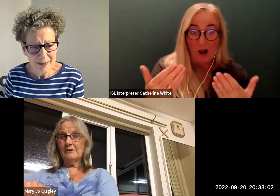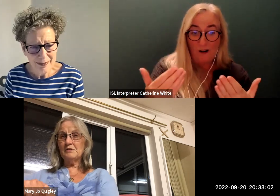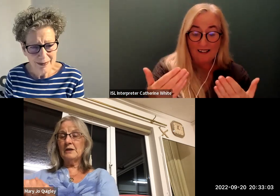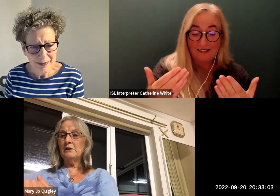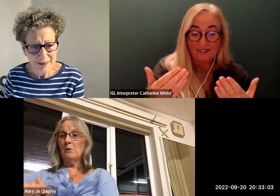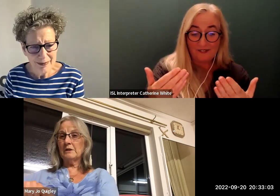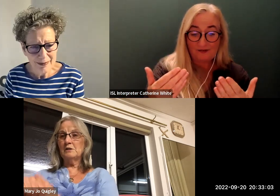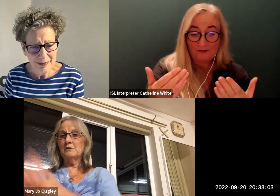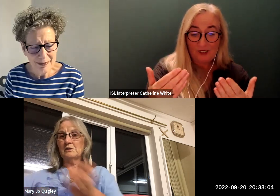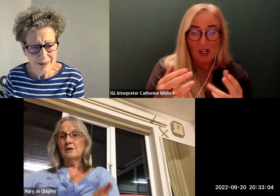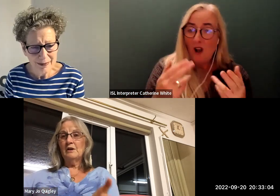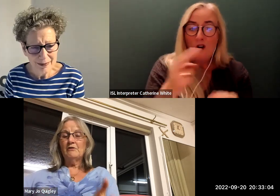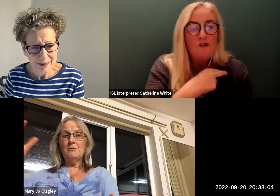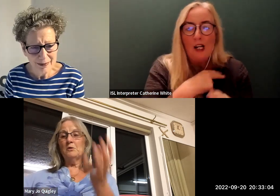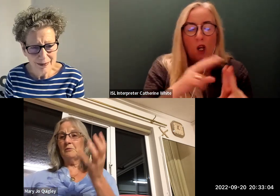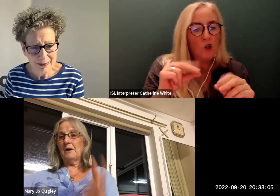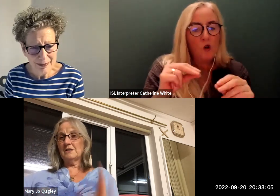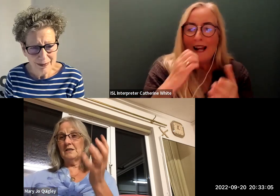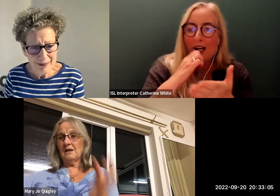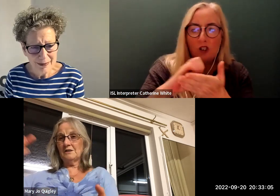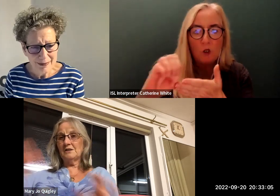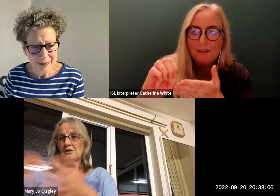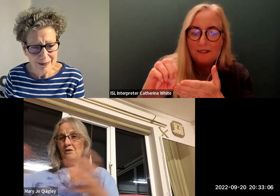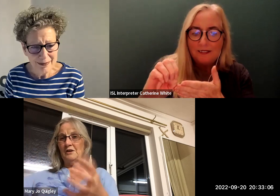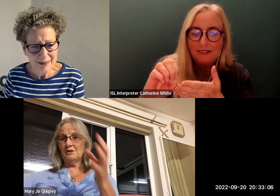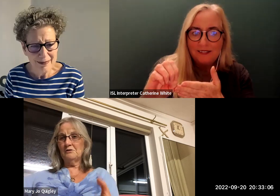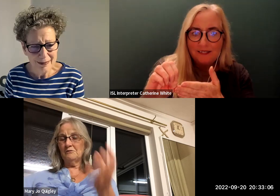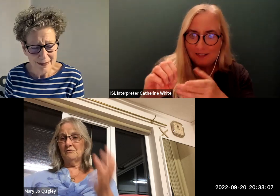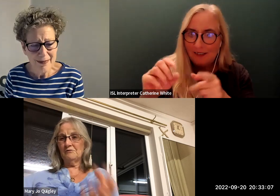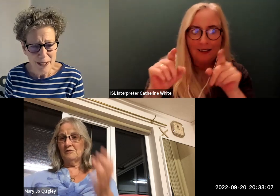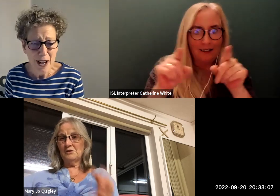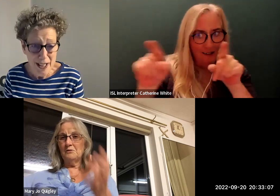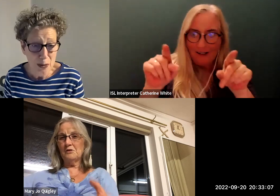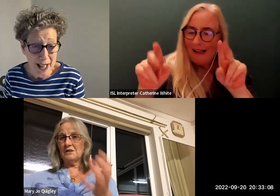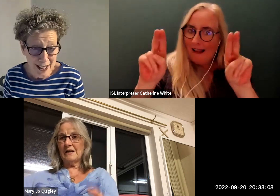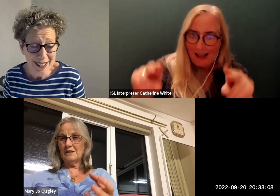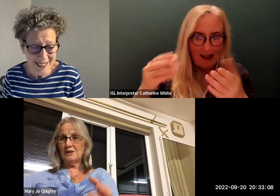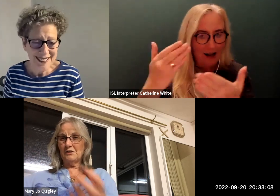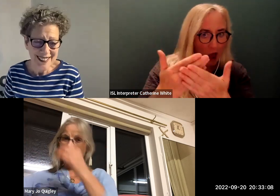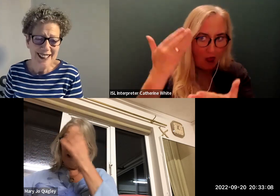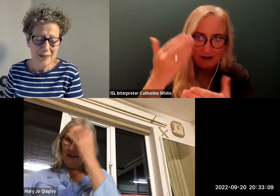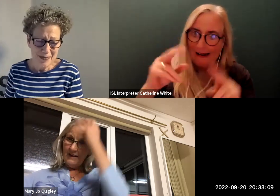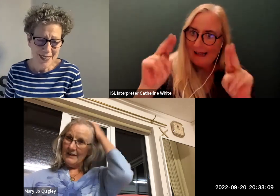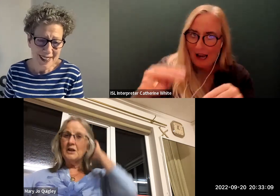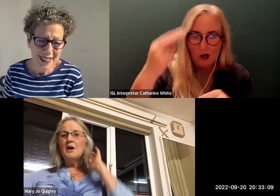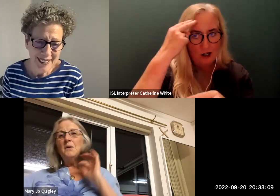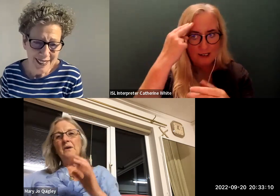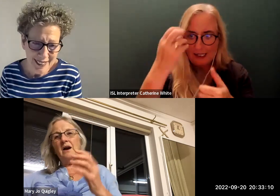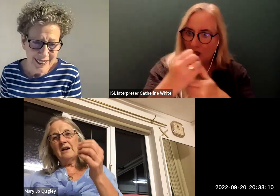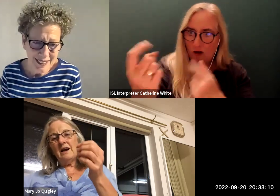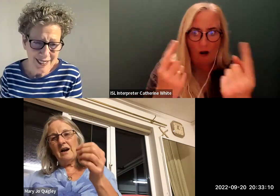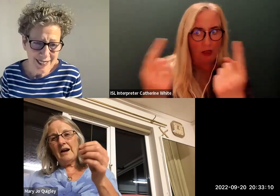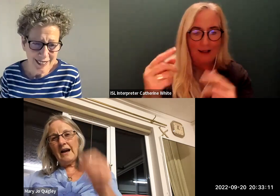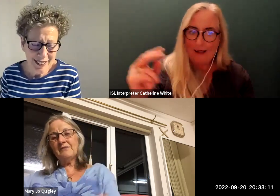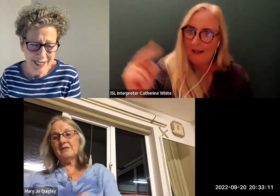that there's really no excuse for both parties not to learn and to understand each other. But